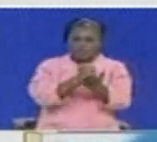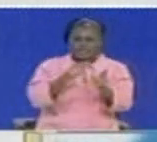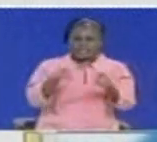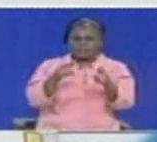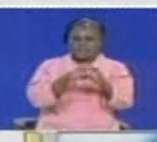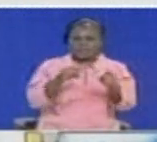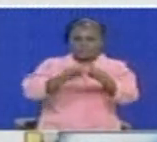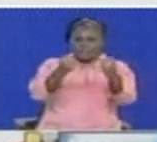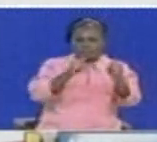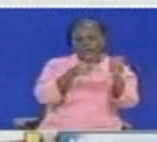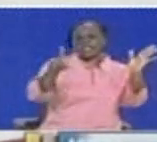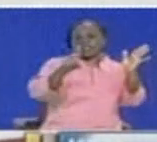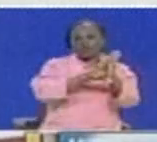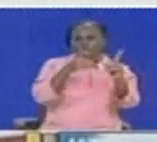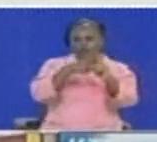other things,